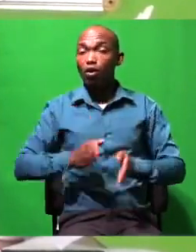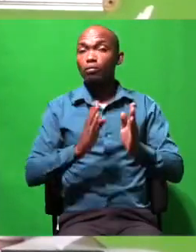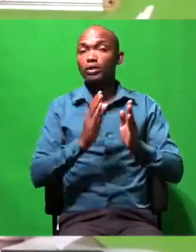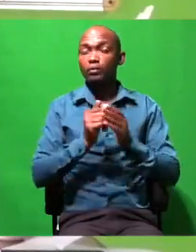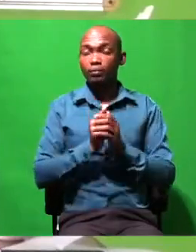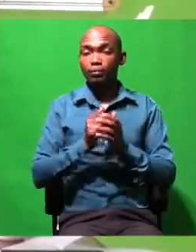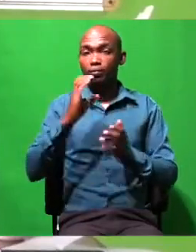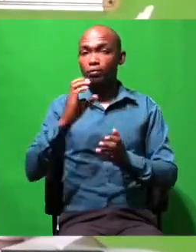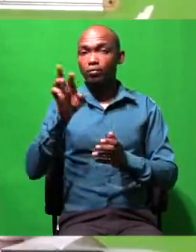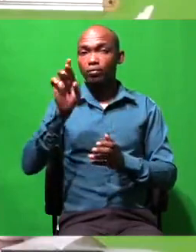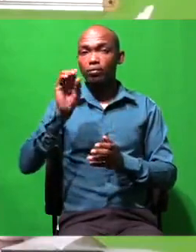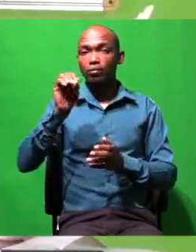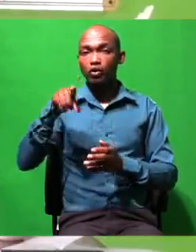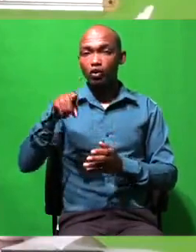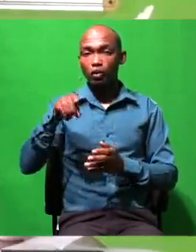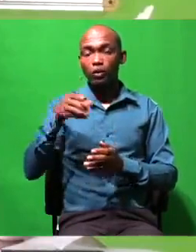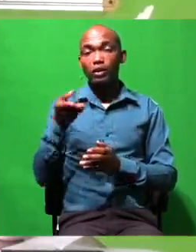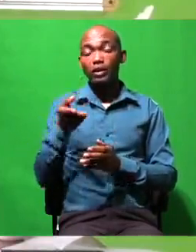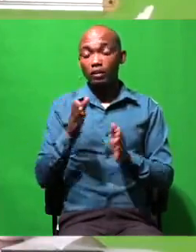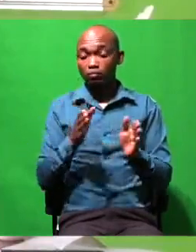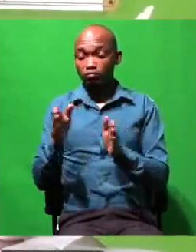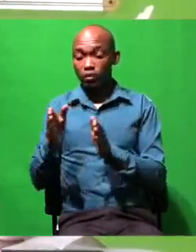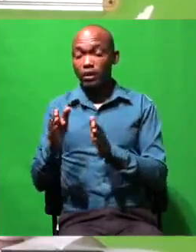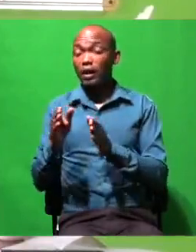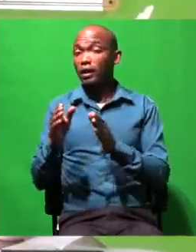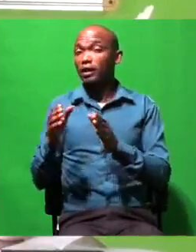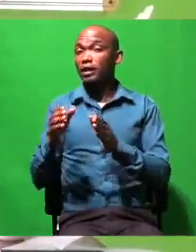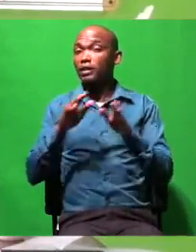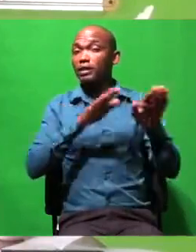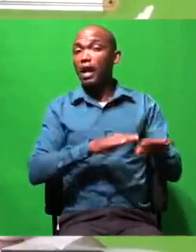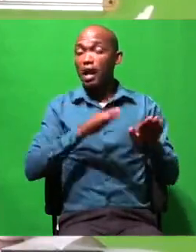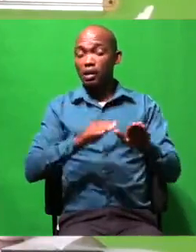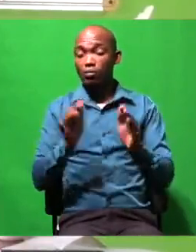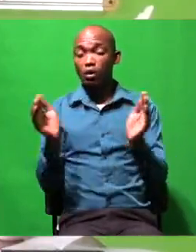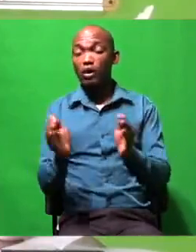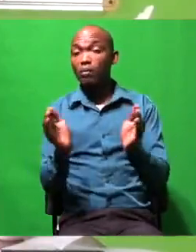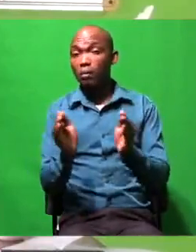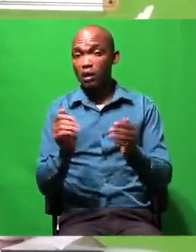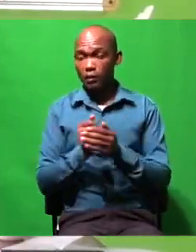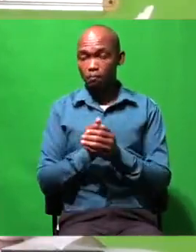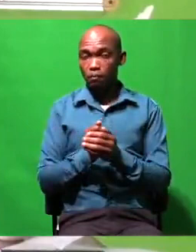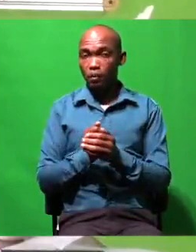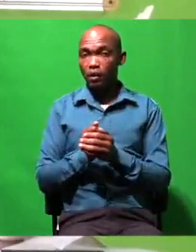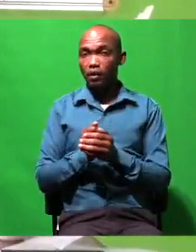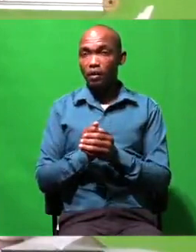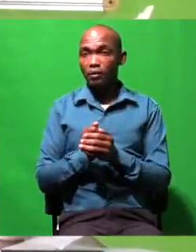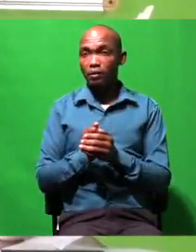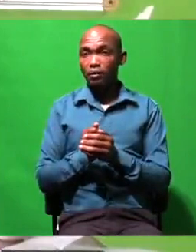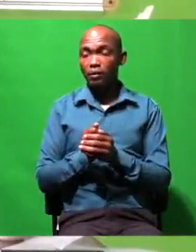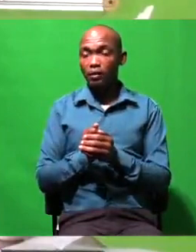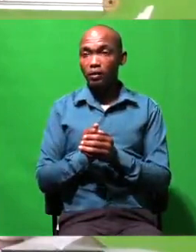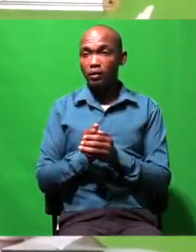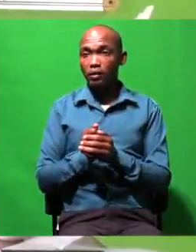crops. Here is animal keeping. So both of these two activities,